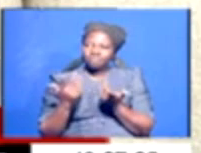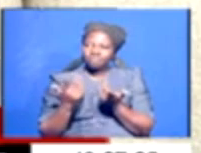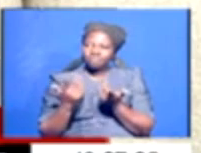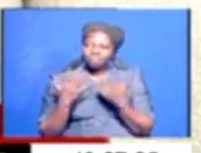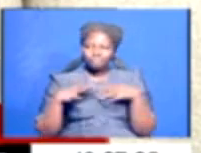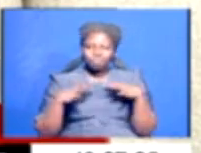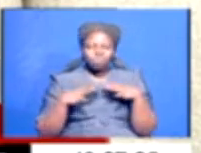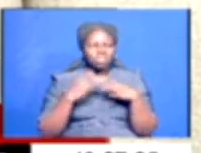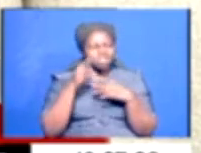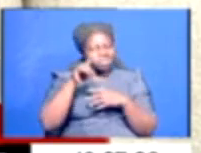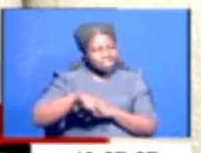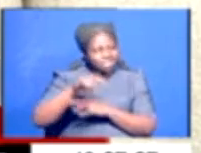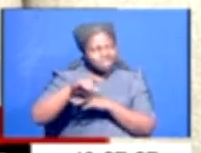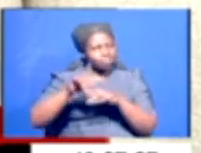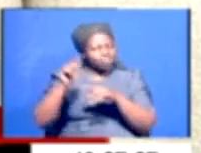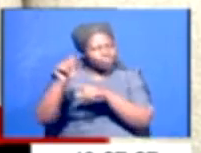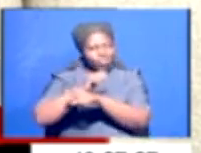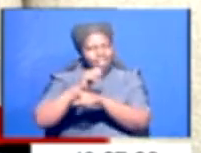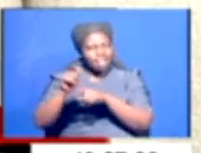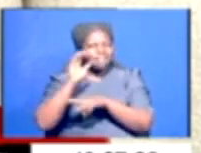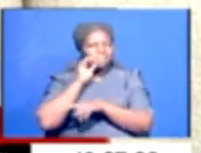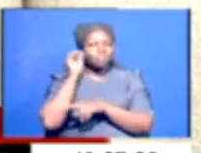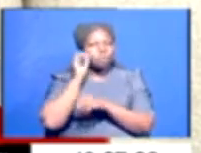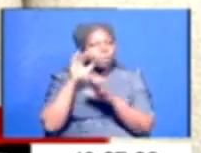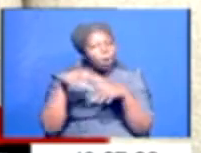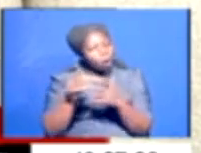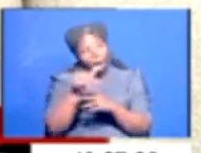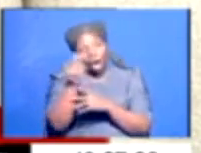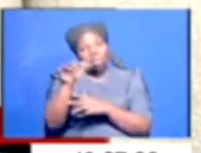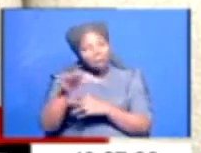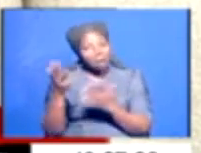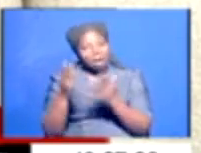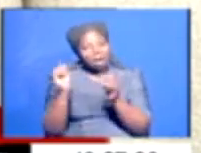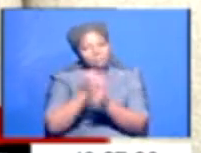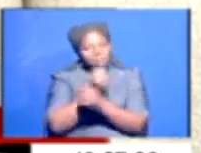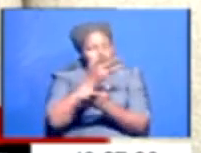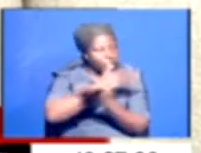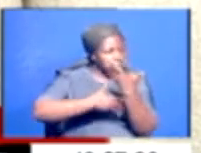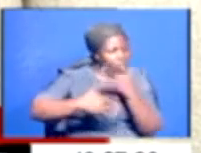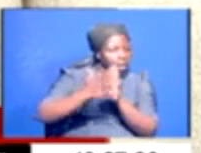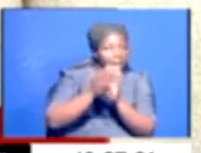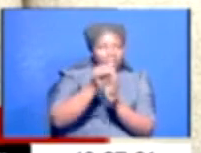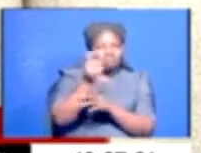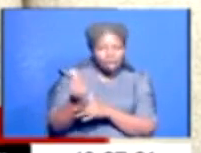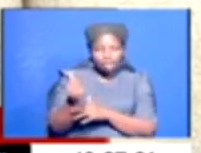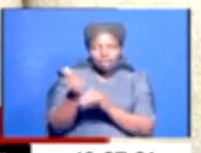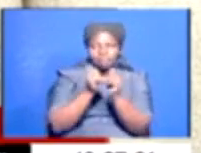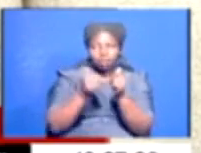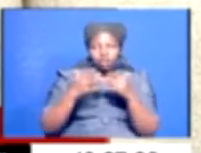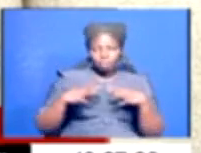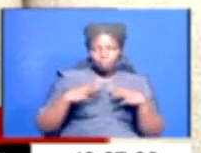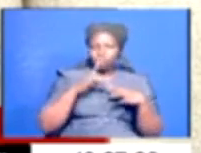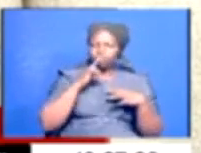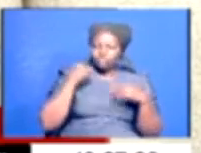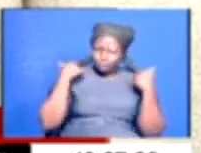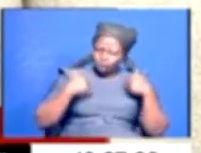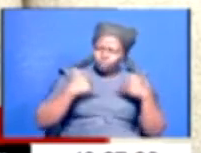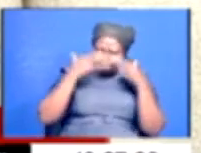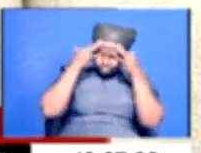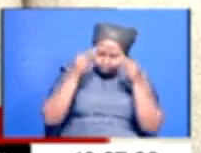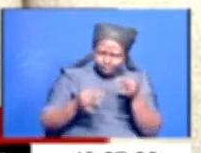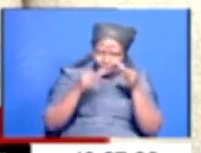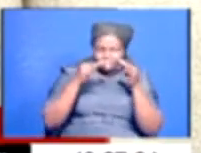or everywhere where you can interact with your fellow athlete. So I decided I can't stay at home